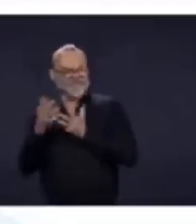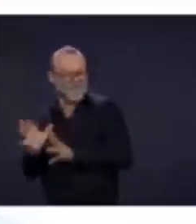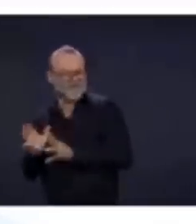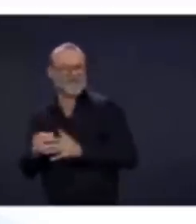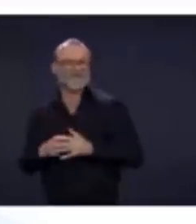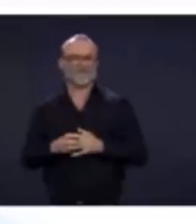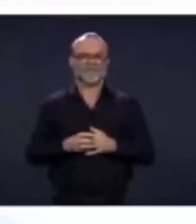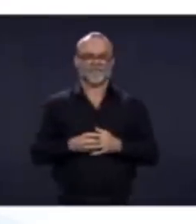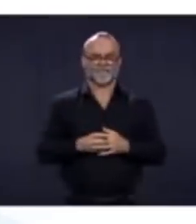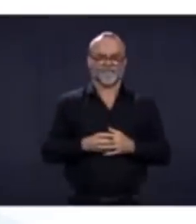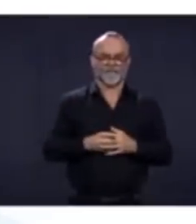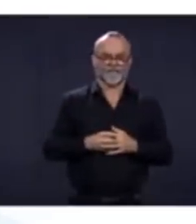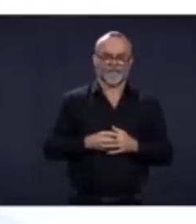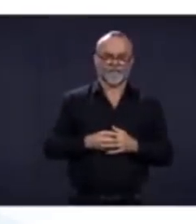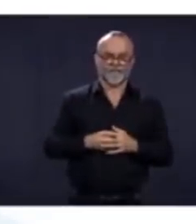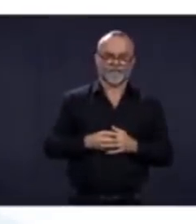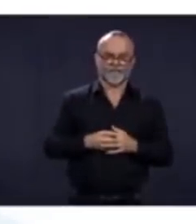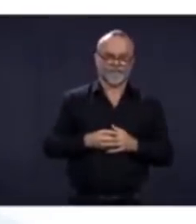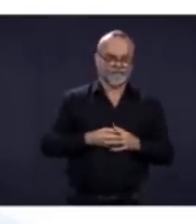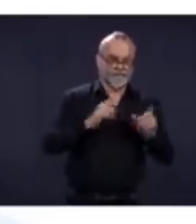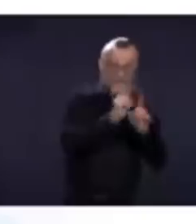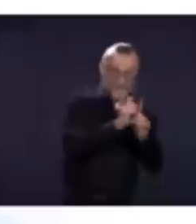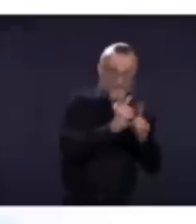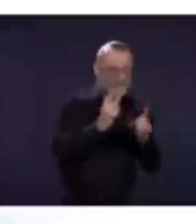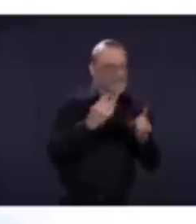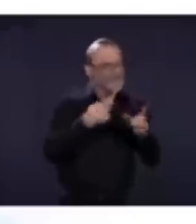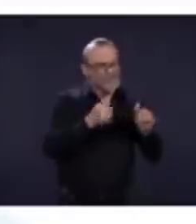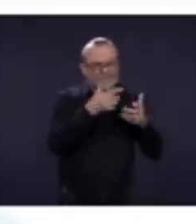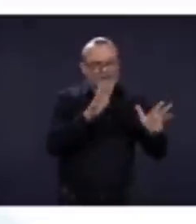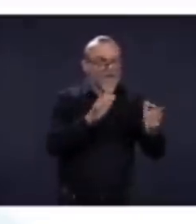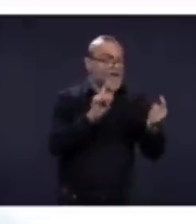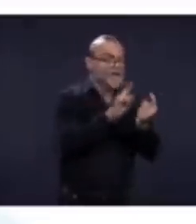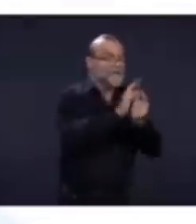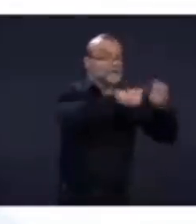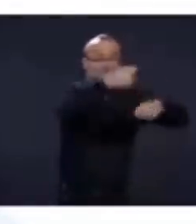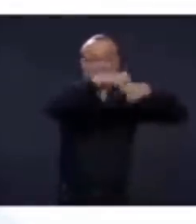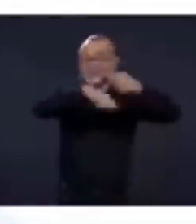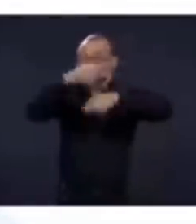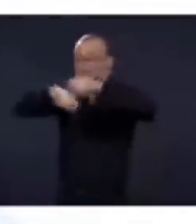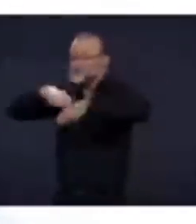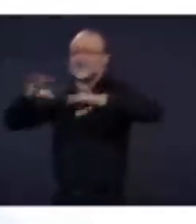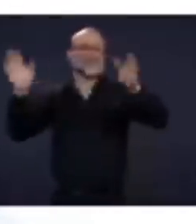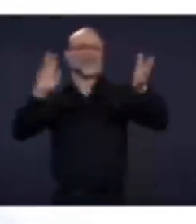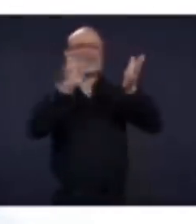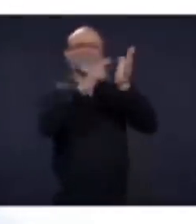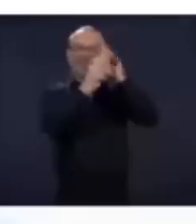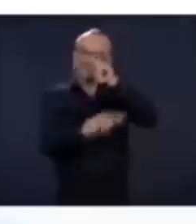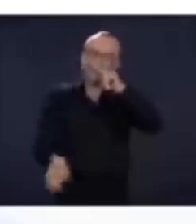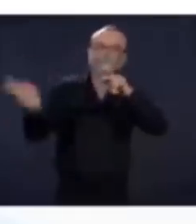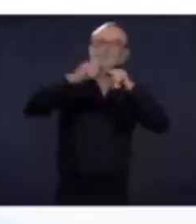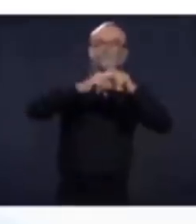day meeting every different bubbles of maisonnage, because then you're going to expose the risk of